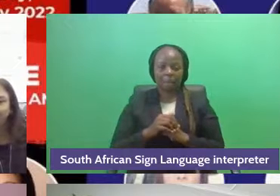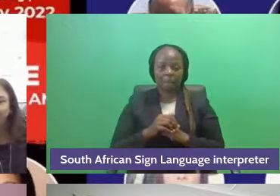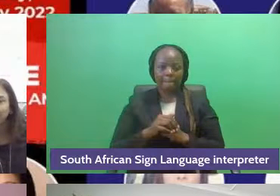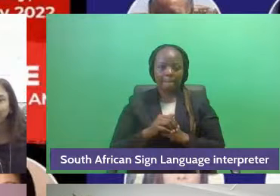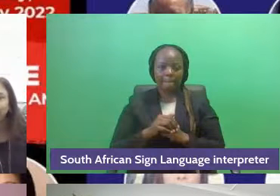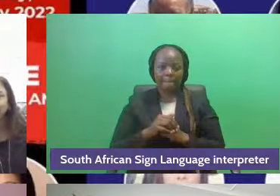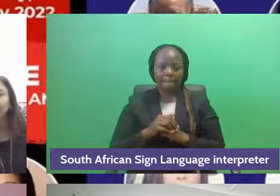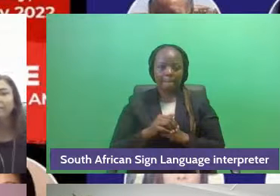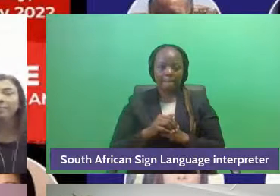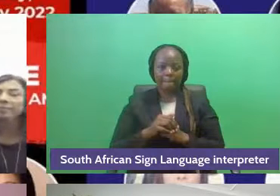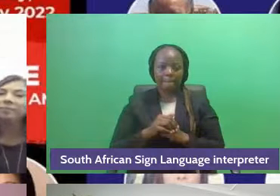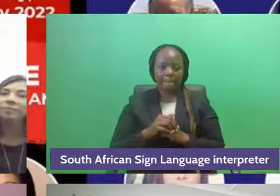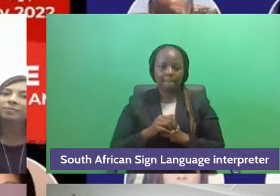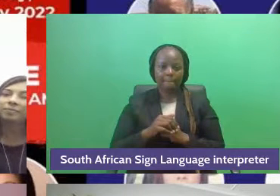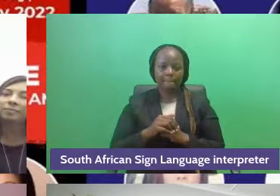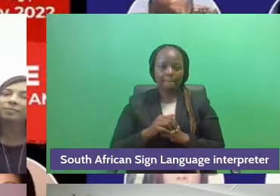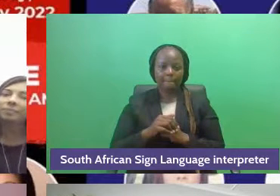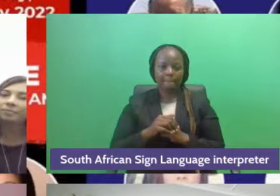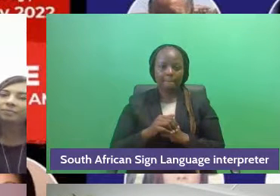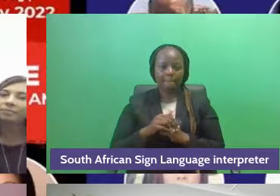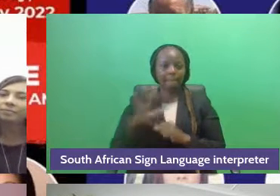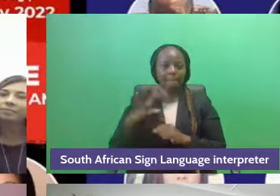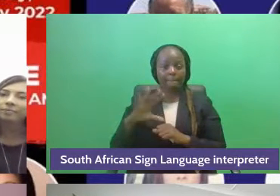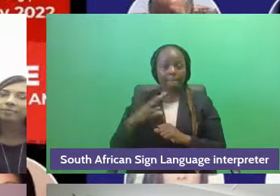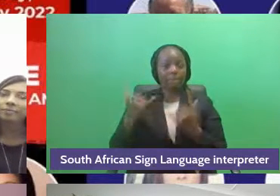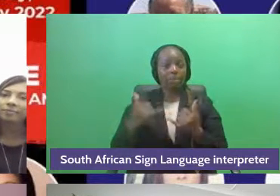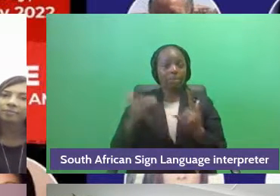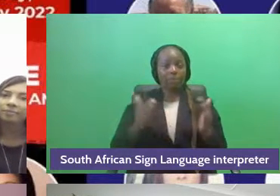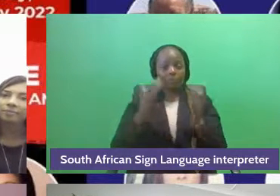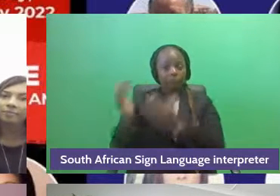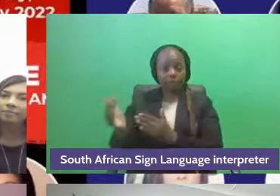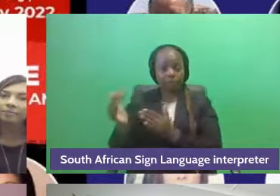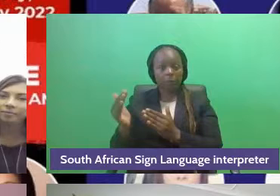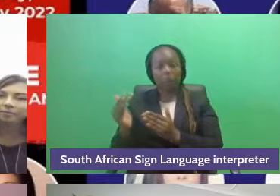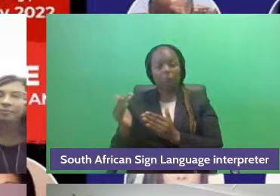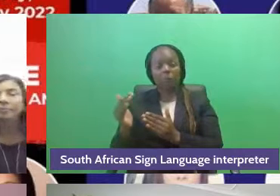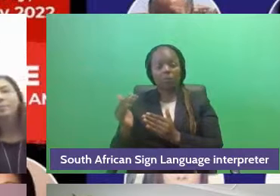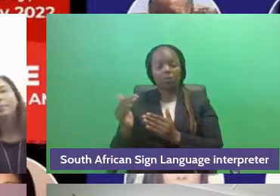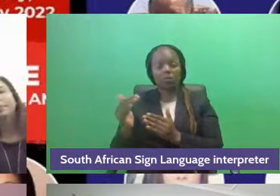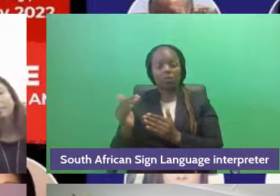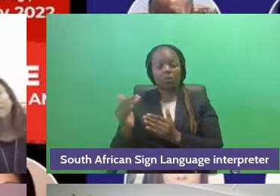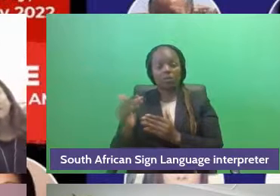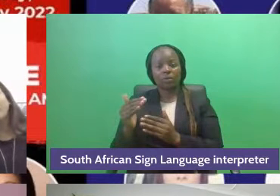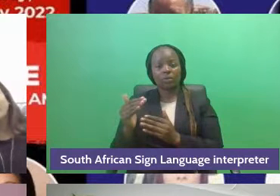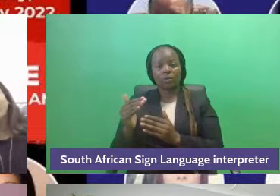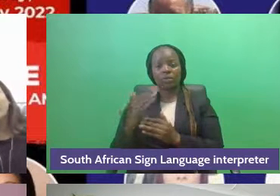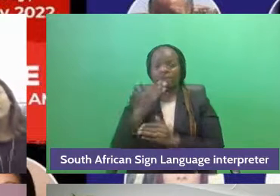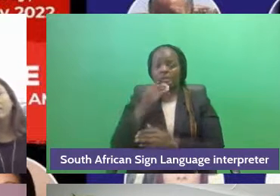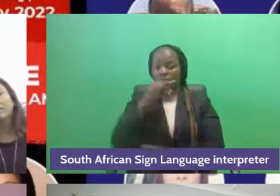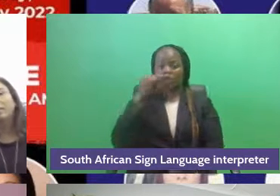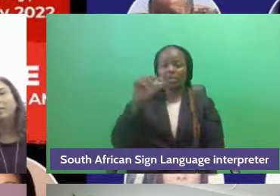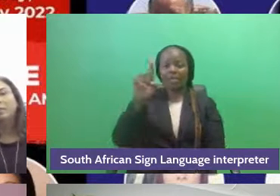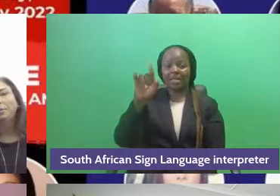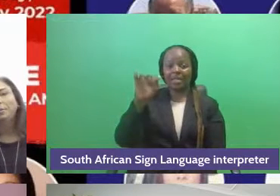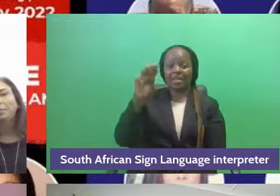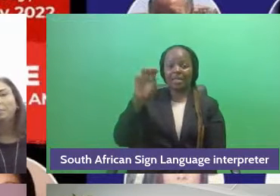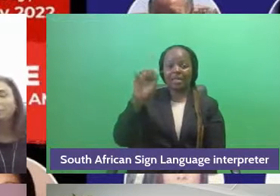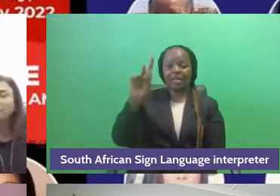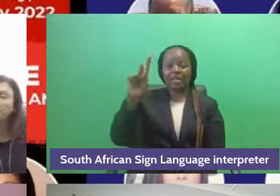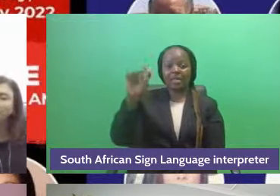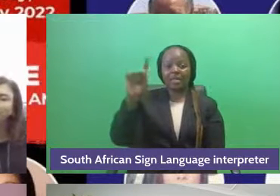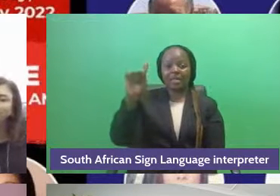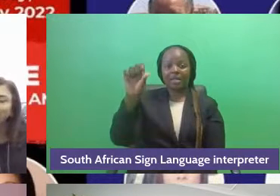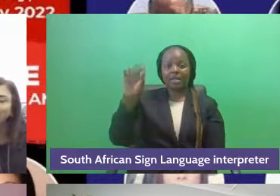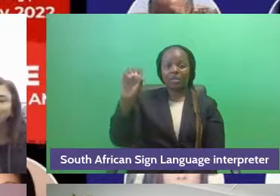With that being said, we will be moving to our next panelist, Dimakatso Molusi, and we